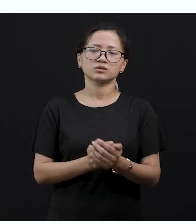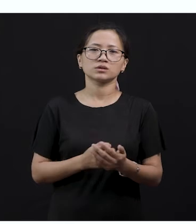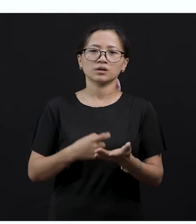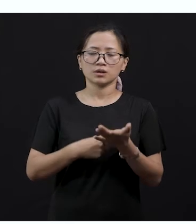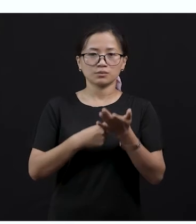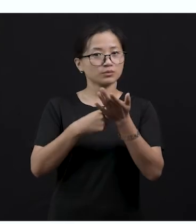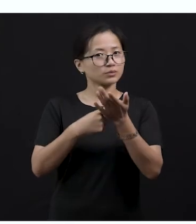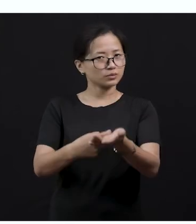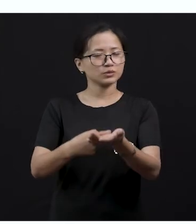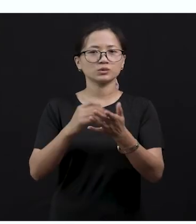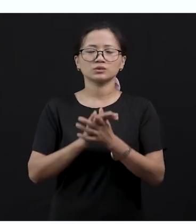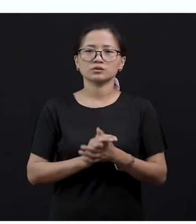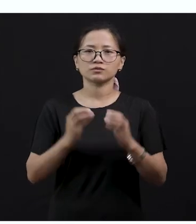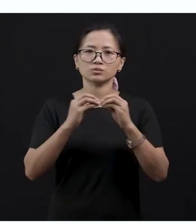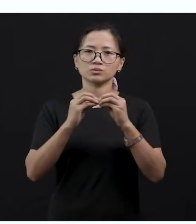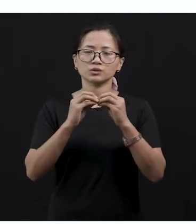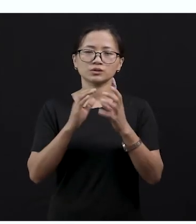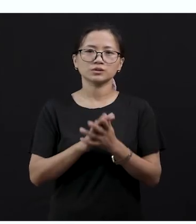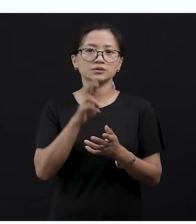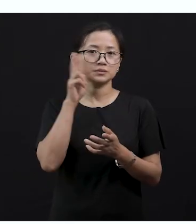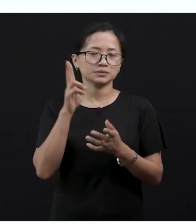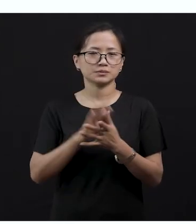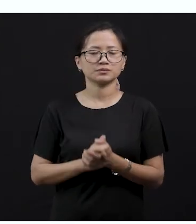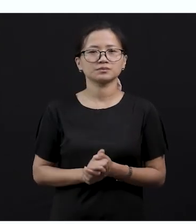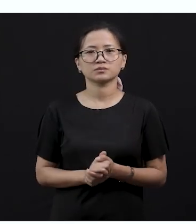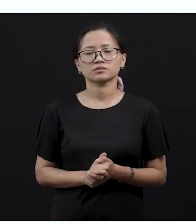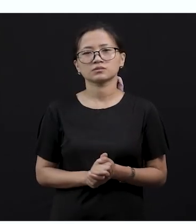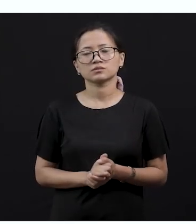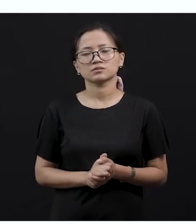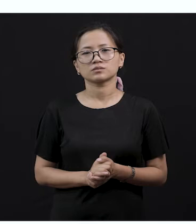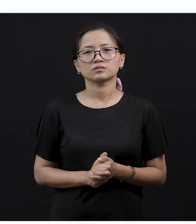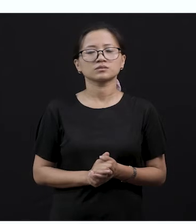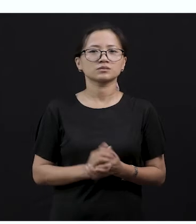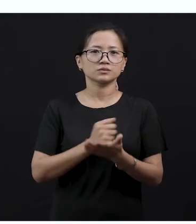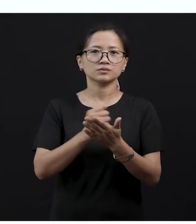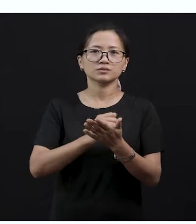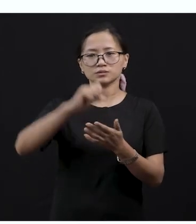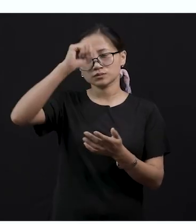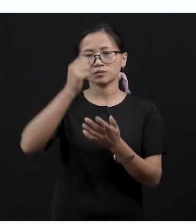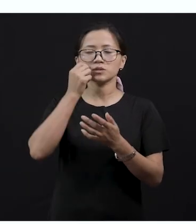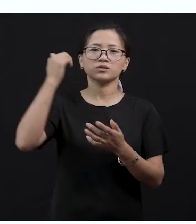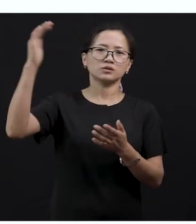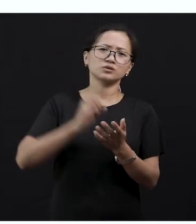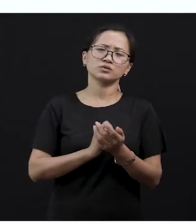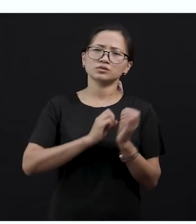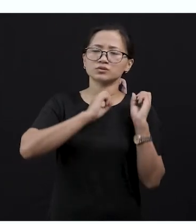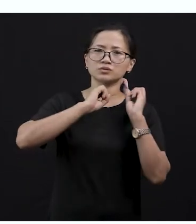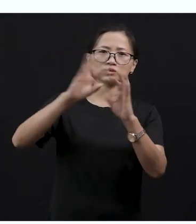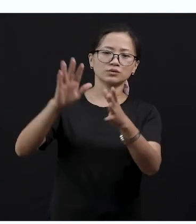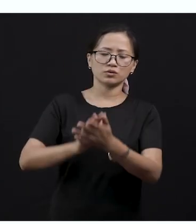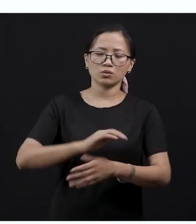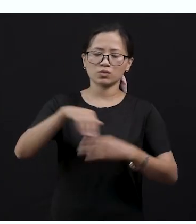rules. So some of the things that he tried along with the Indian men were they threw out all the